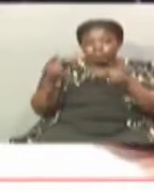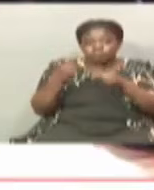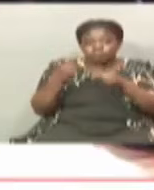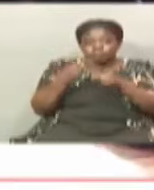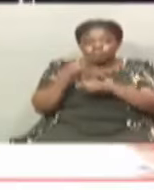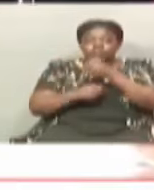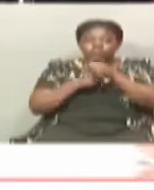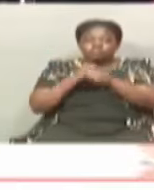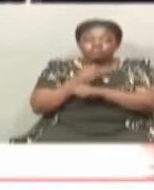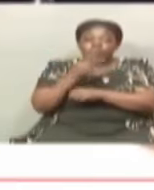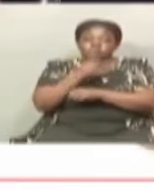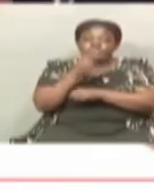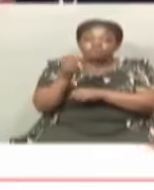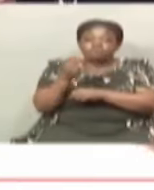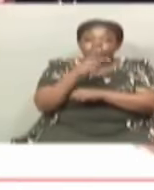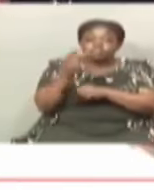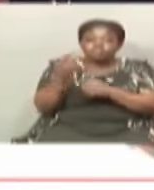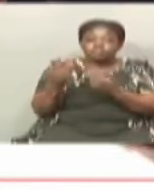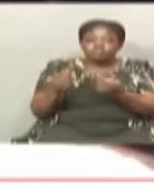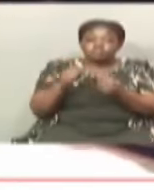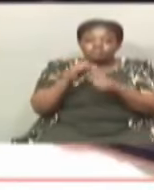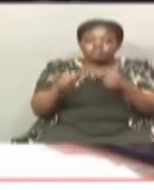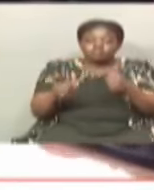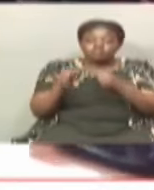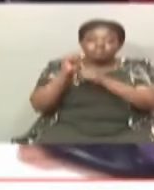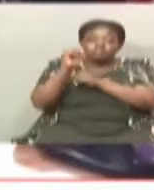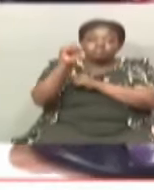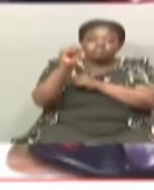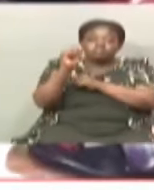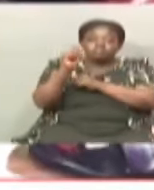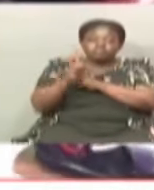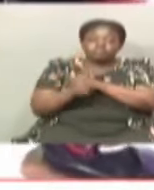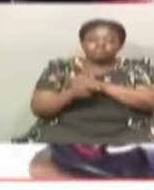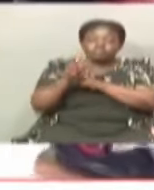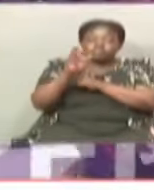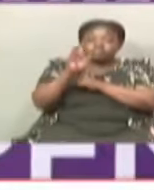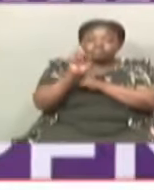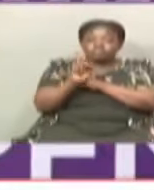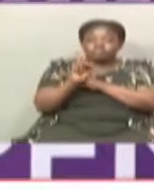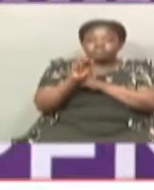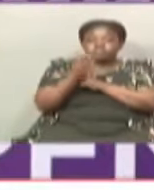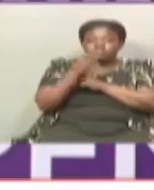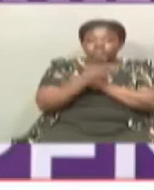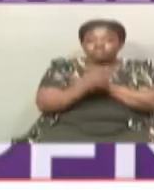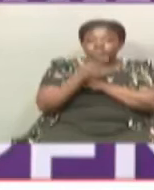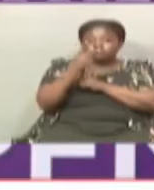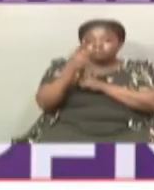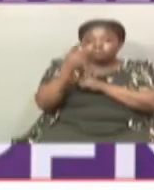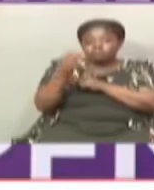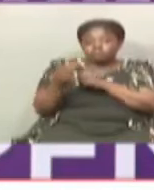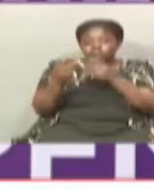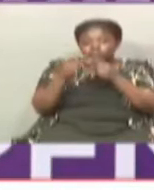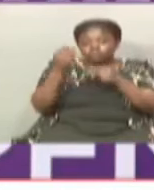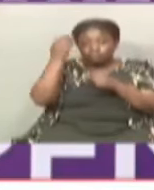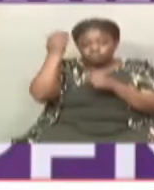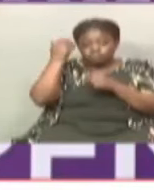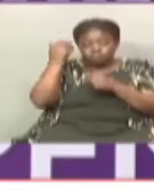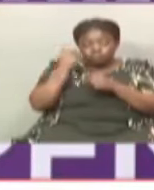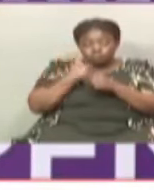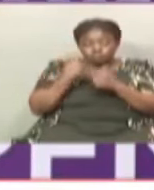2011 bwe bakulira ku misango 15 mu 2023. But the Ugandan courts of